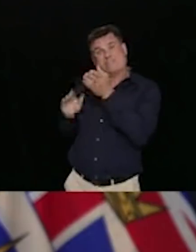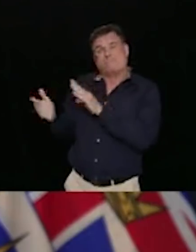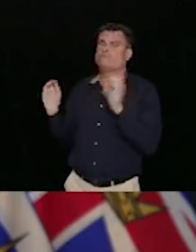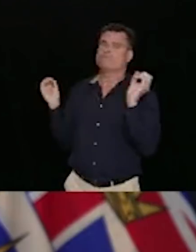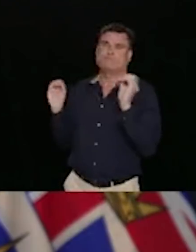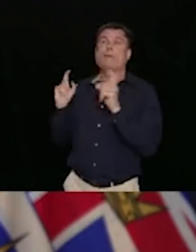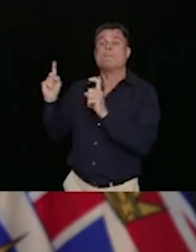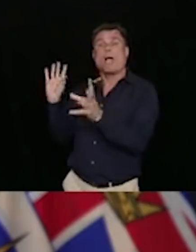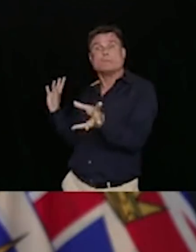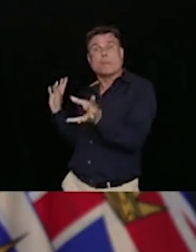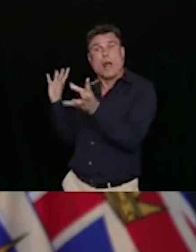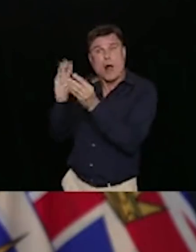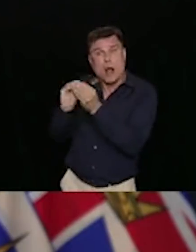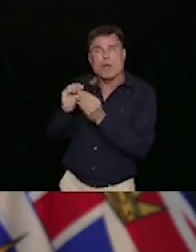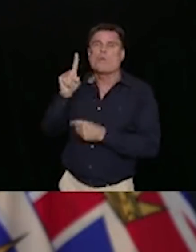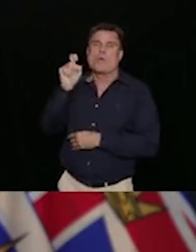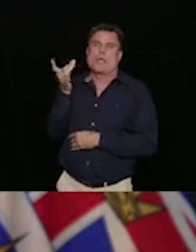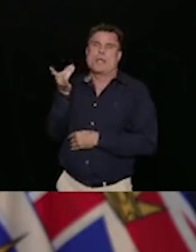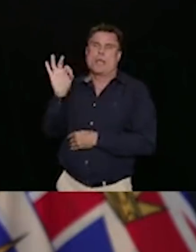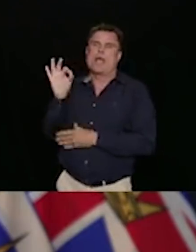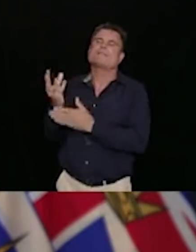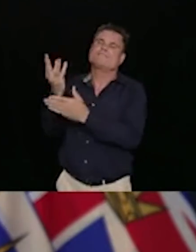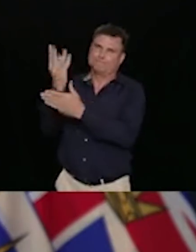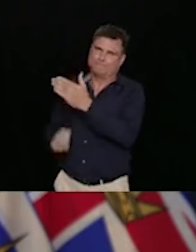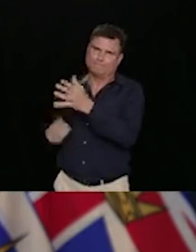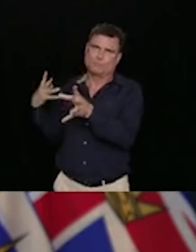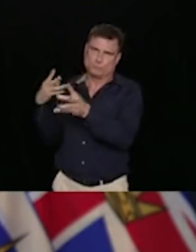Vancouver Coastal Fraser Health Regions.